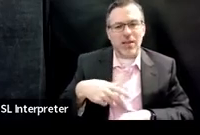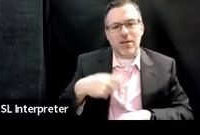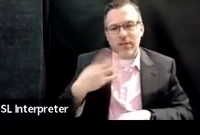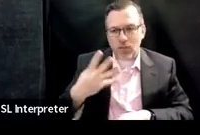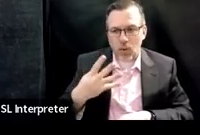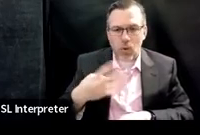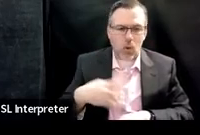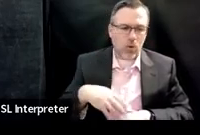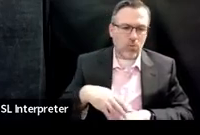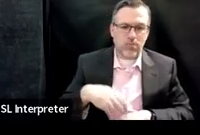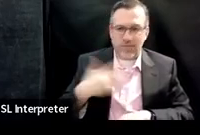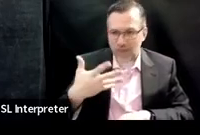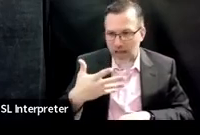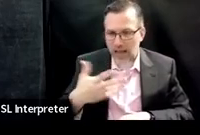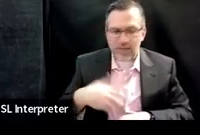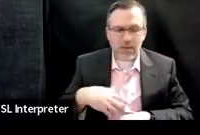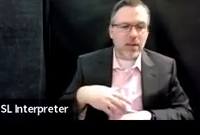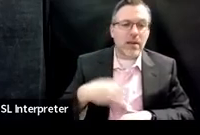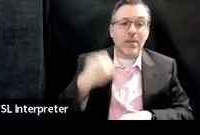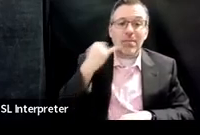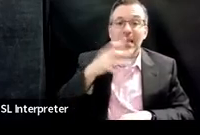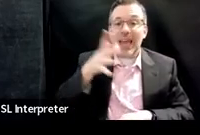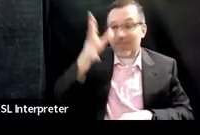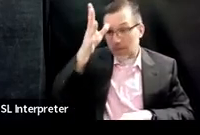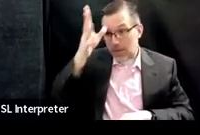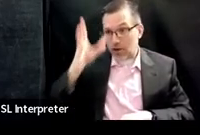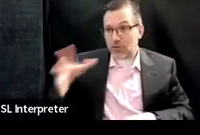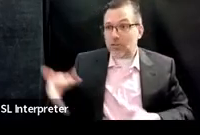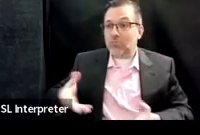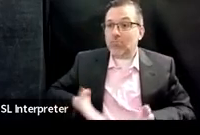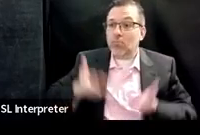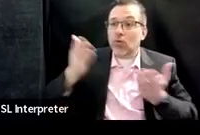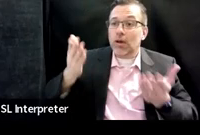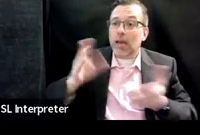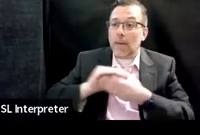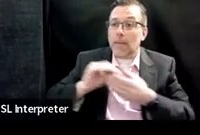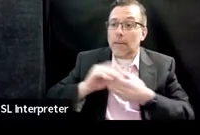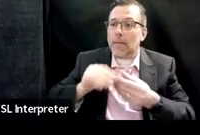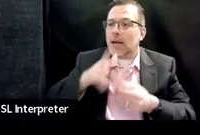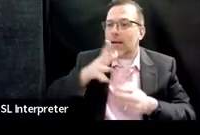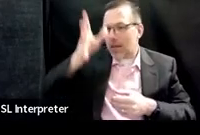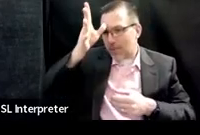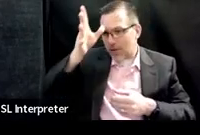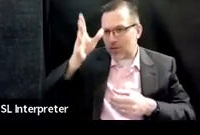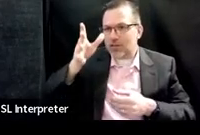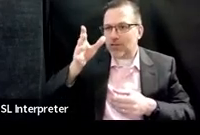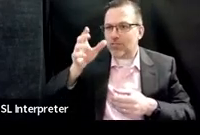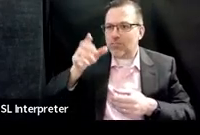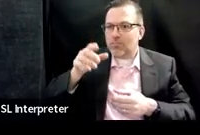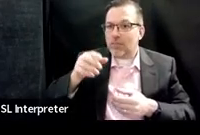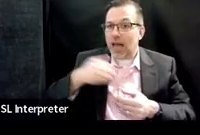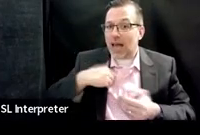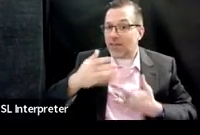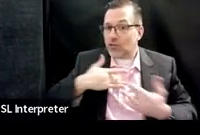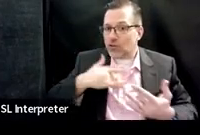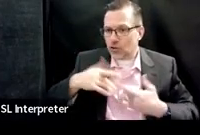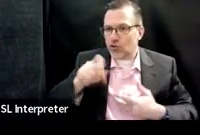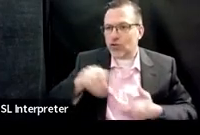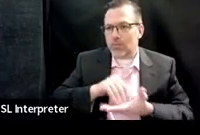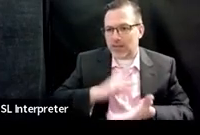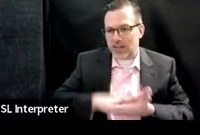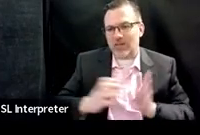And if the parents bring it up, you can put it in section 6 where the parents list their concerns.